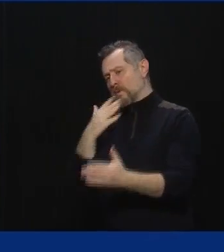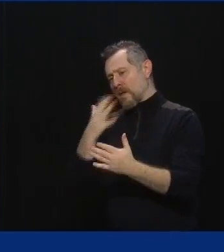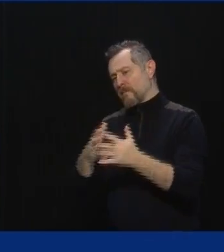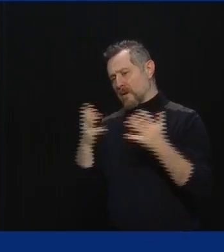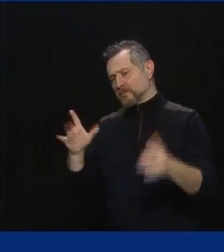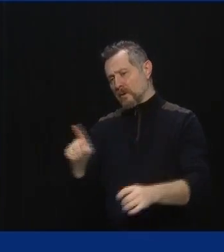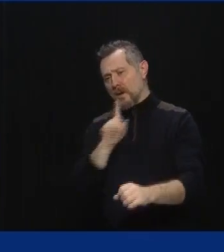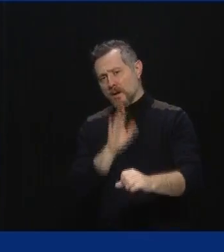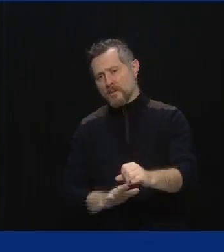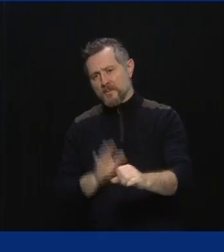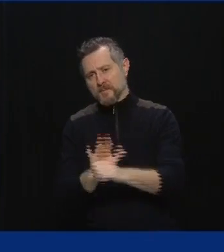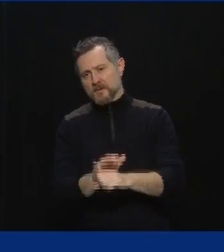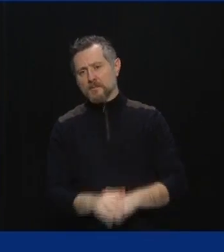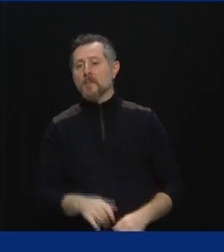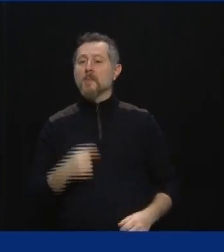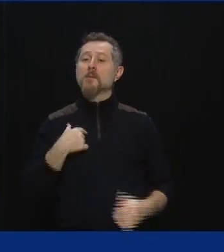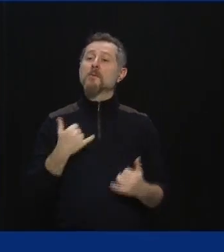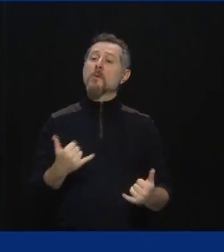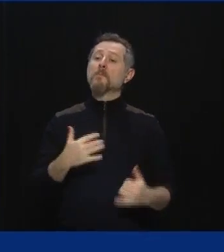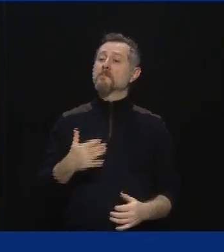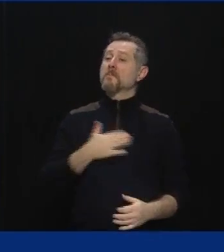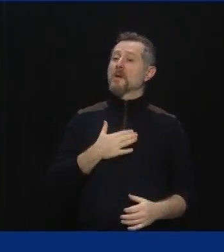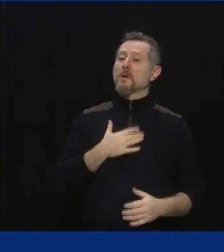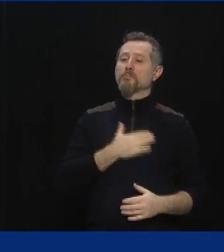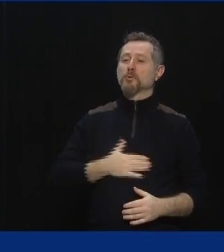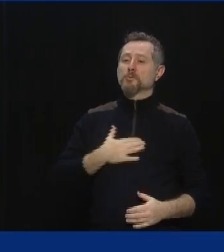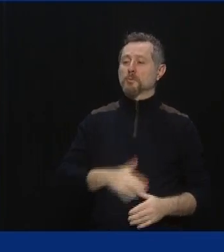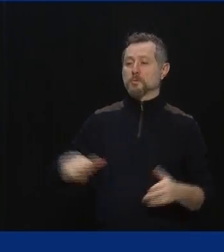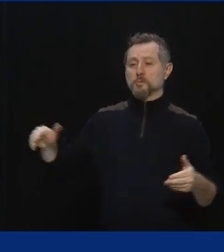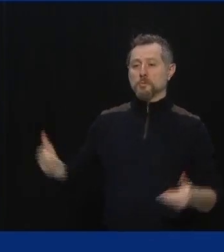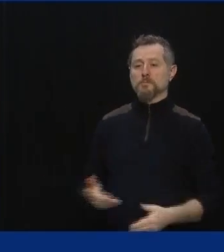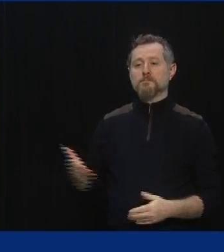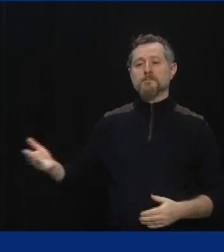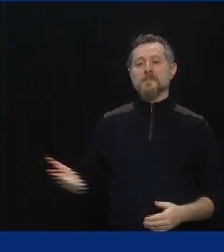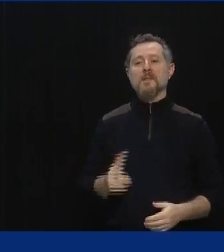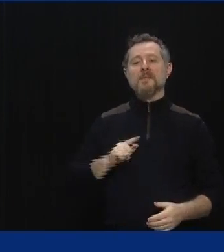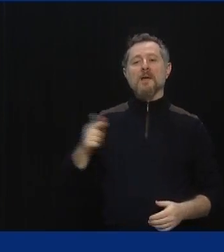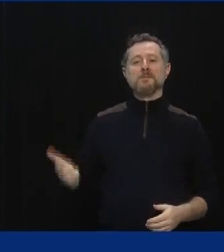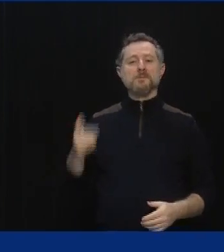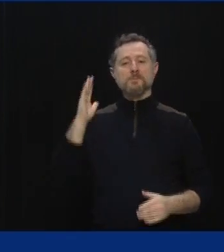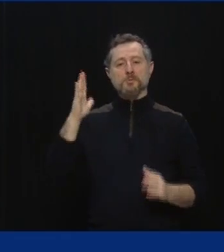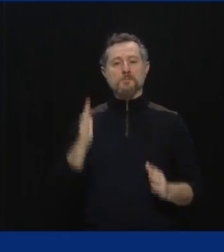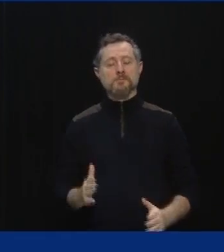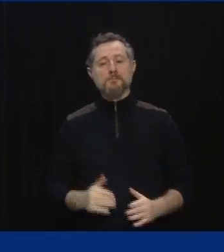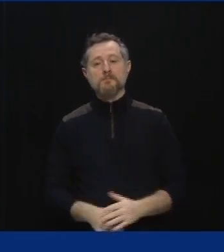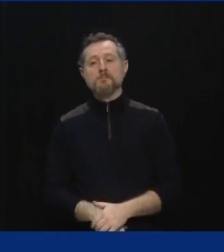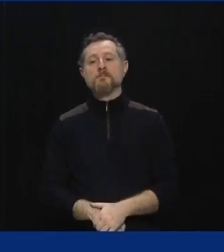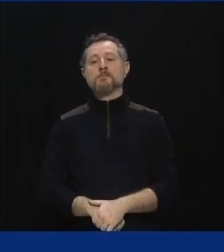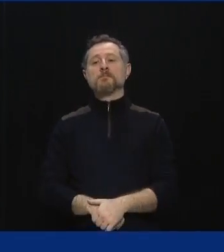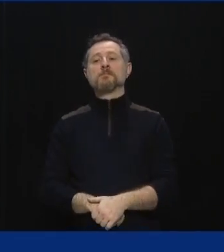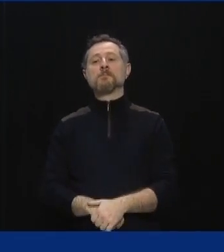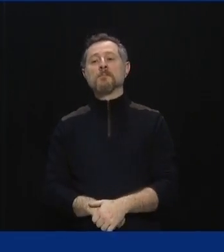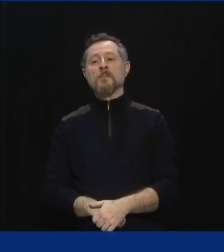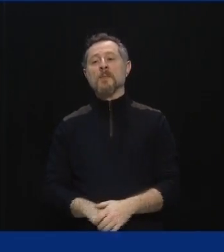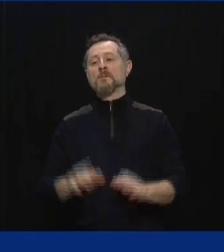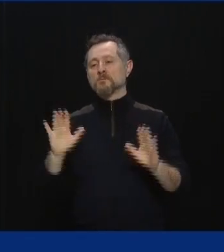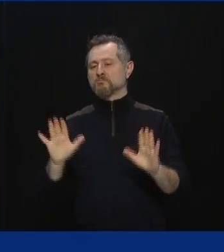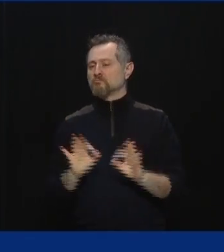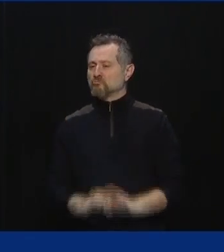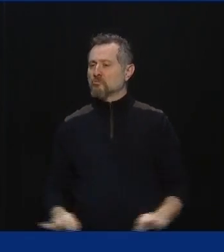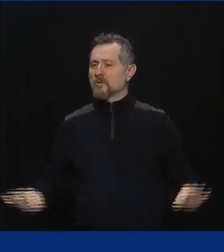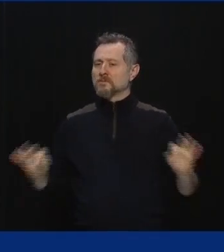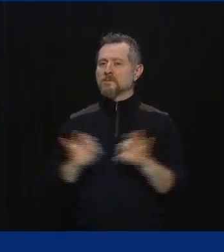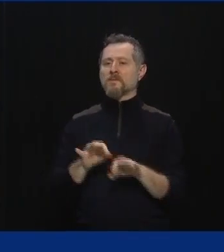this project. And now it is my pleasure to introduce our next speaker, who is not only critically important